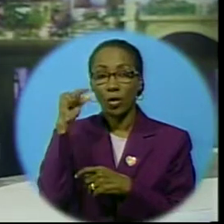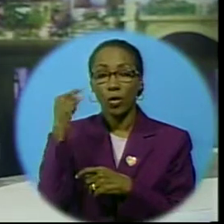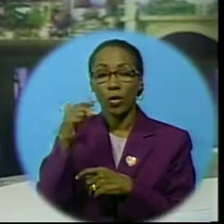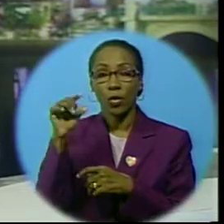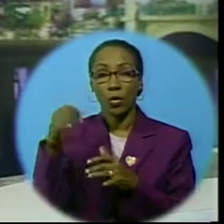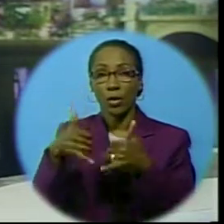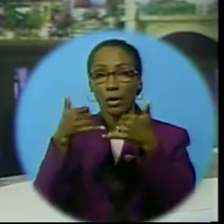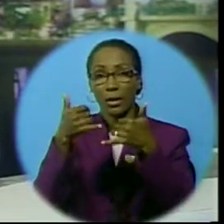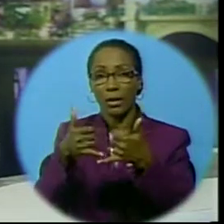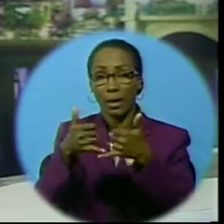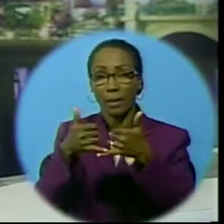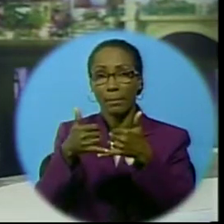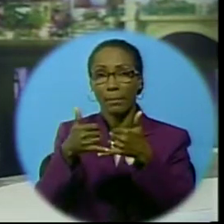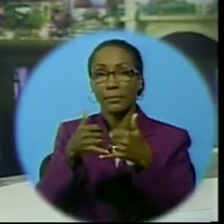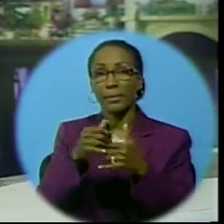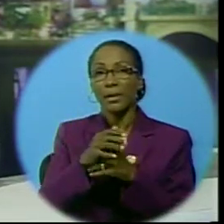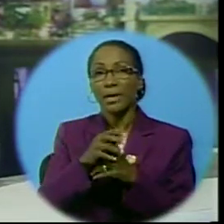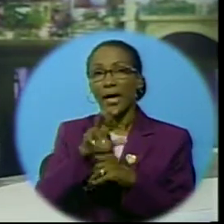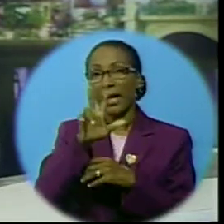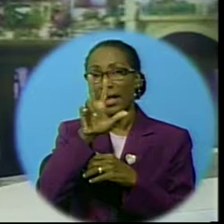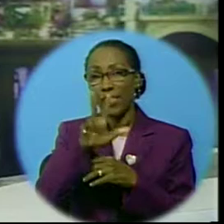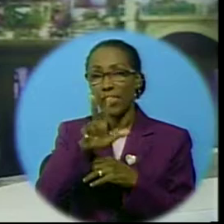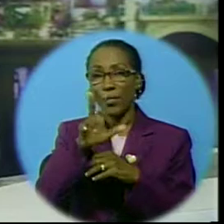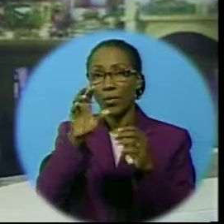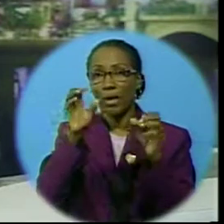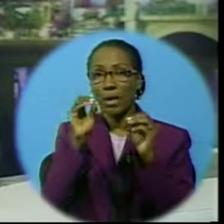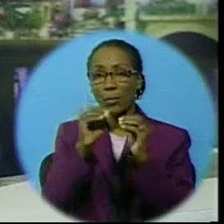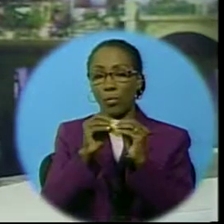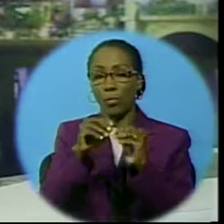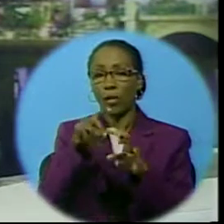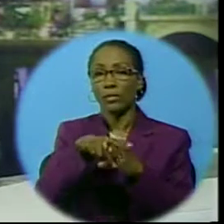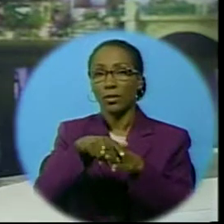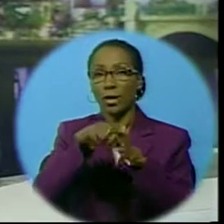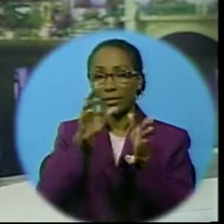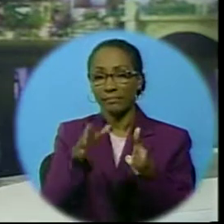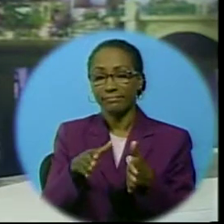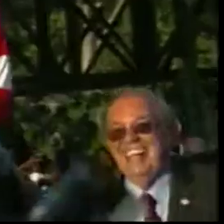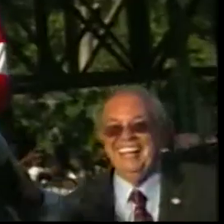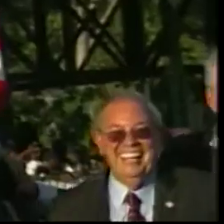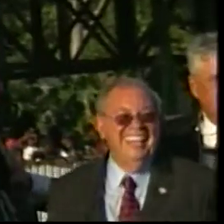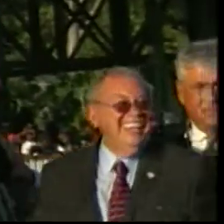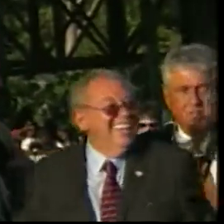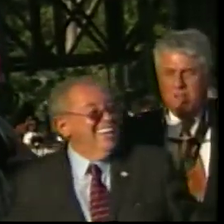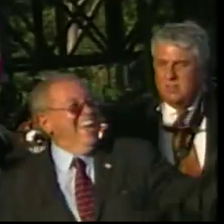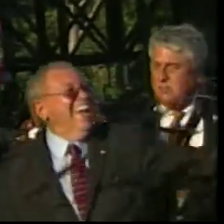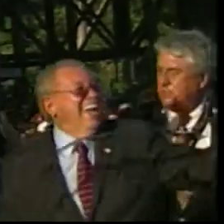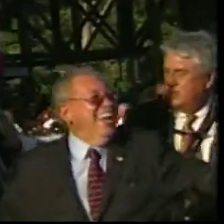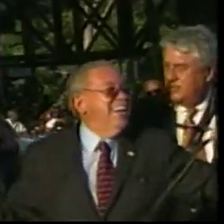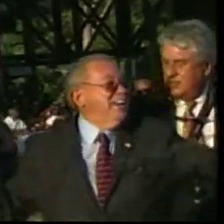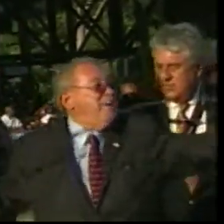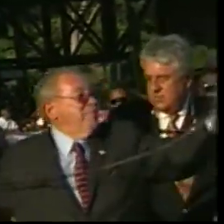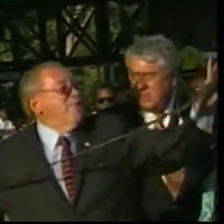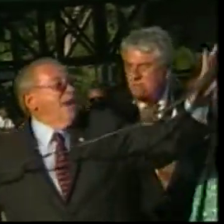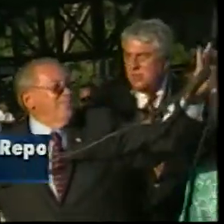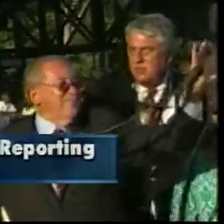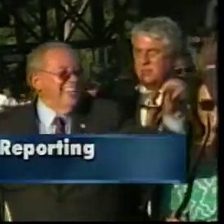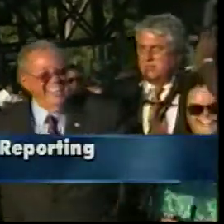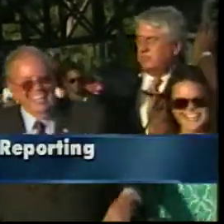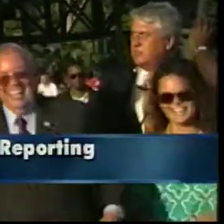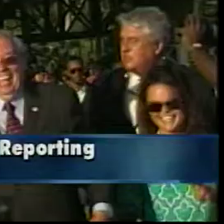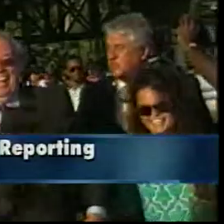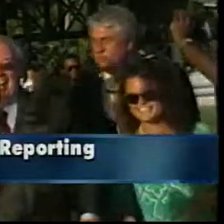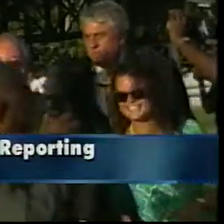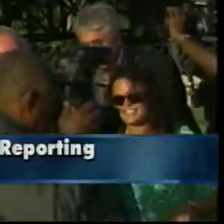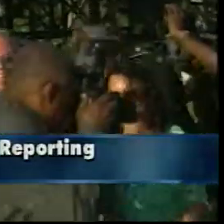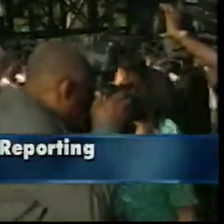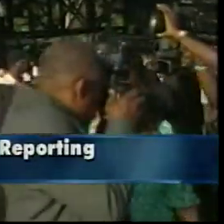more jockeys who are past students. Again, Anne-Marie Burke reports. 2015 Sandy Lane Gold Cup winning jockey Rico Walcott is